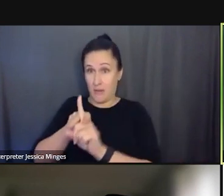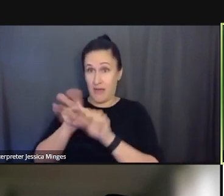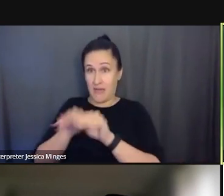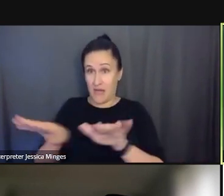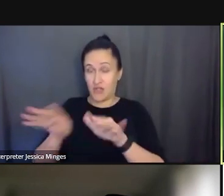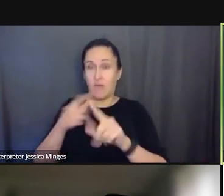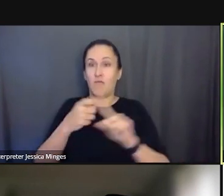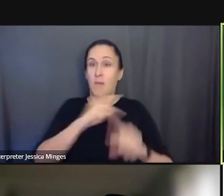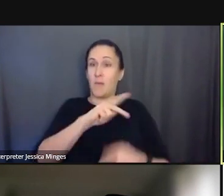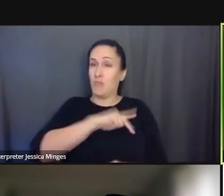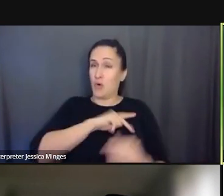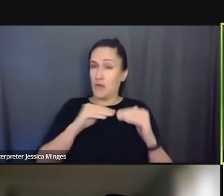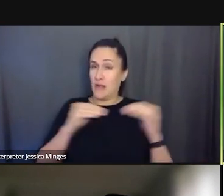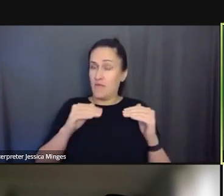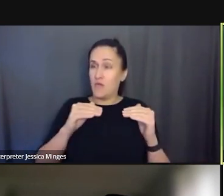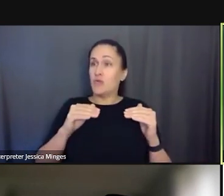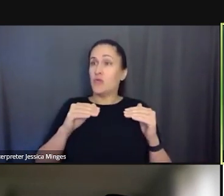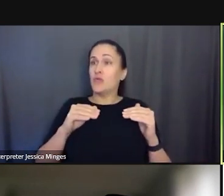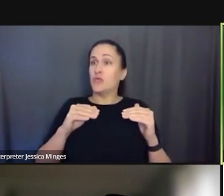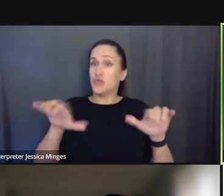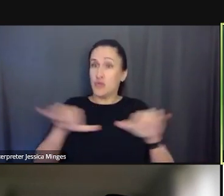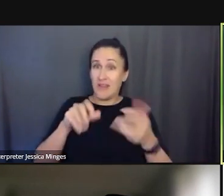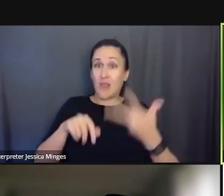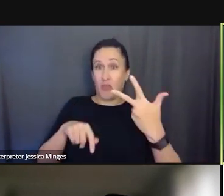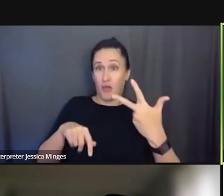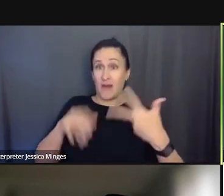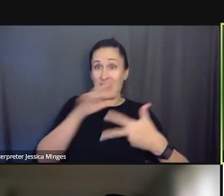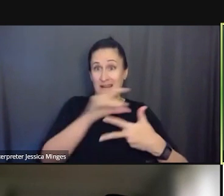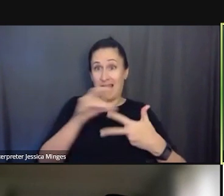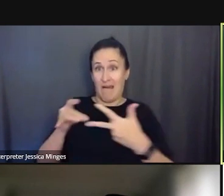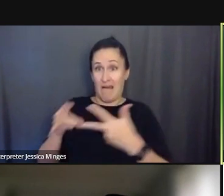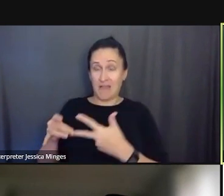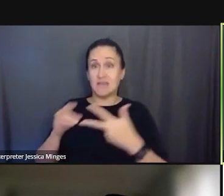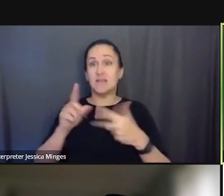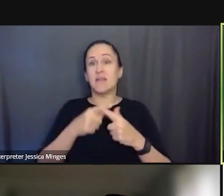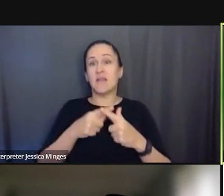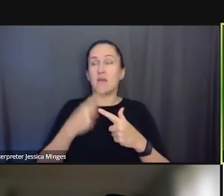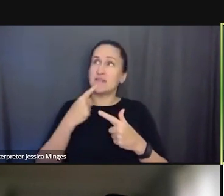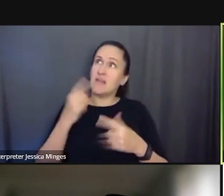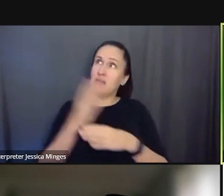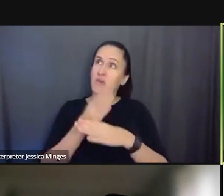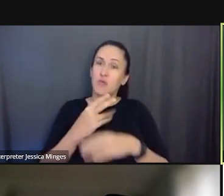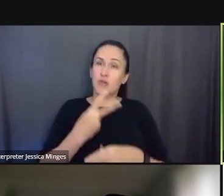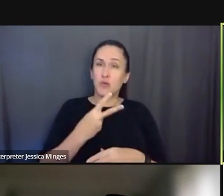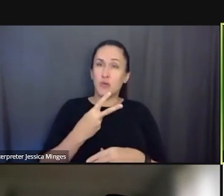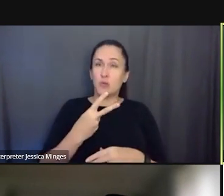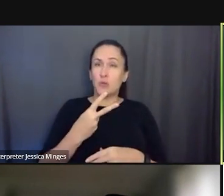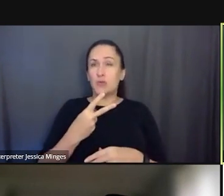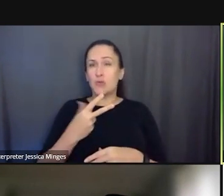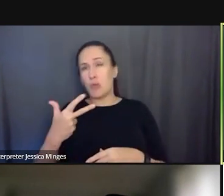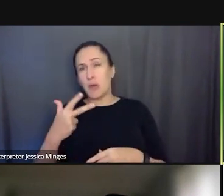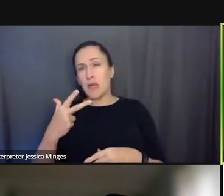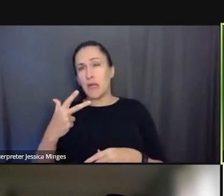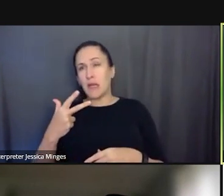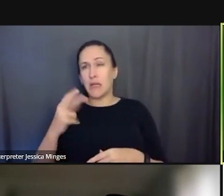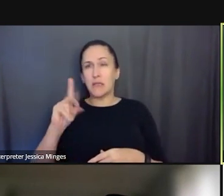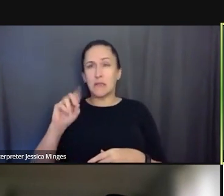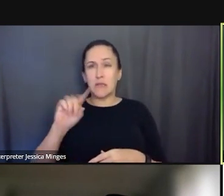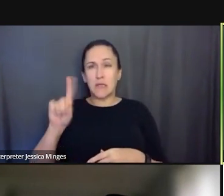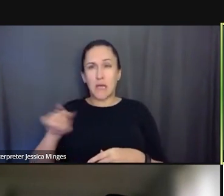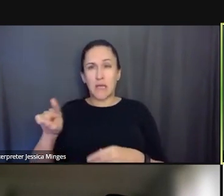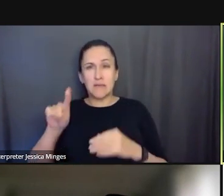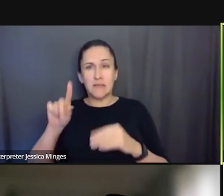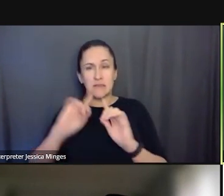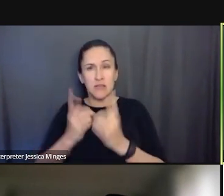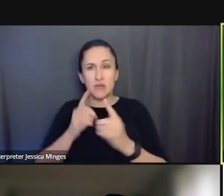level, doing these 3 guides and talking to, I would say between 2 and 3 dozen districts across 3 different states has